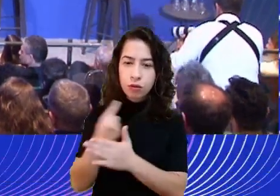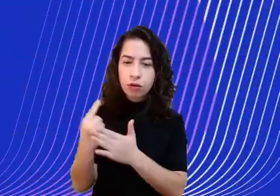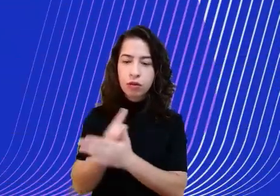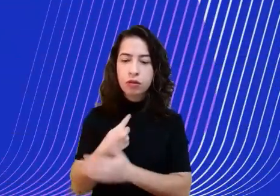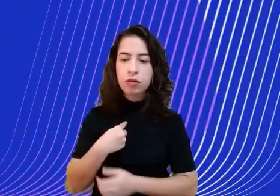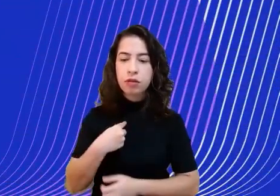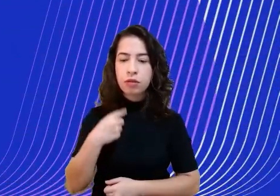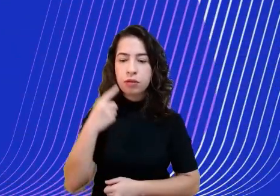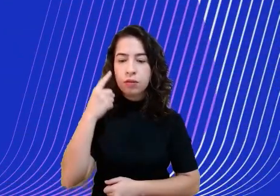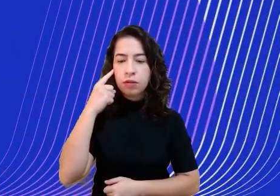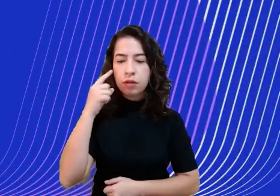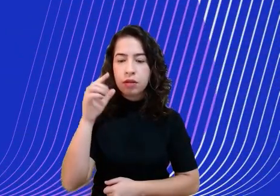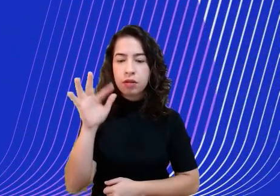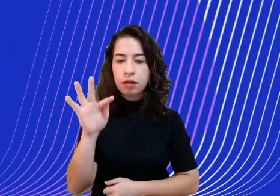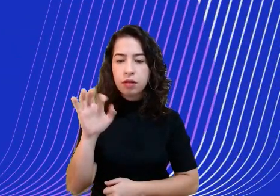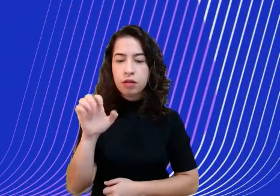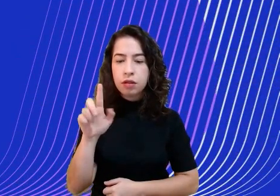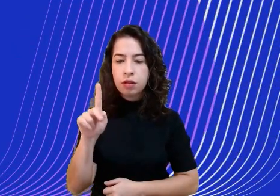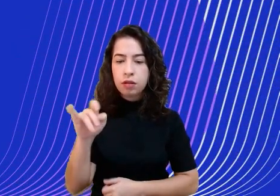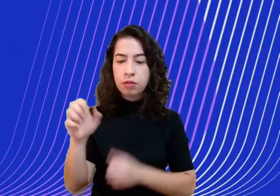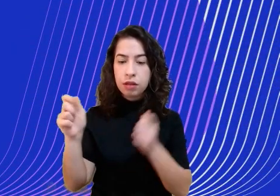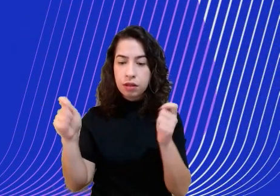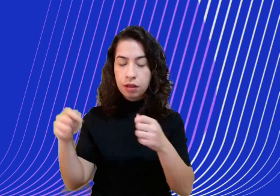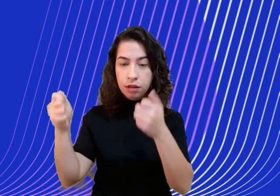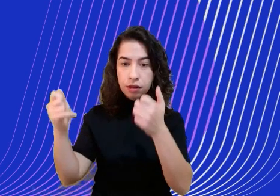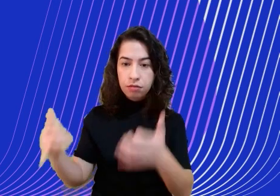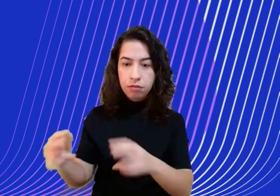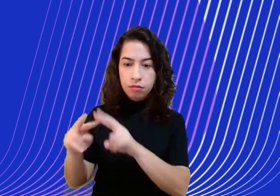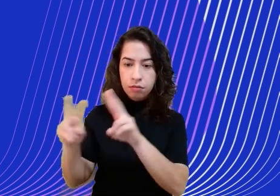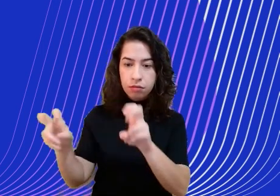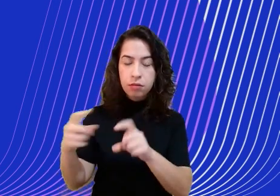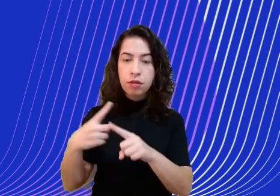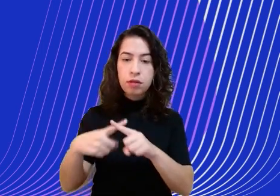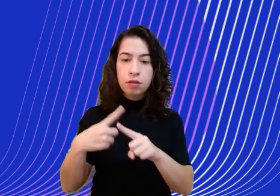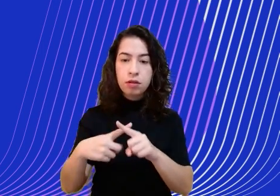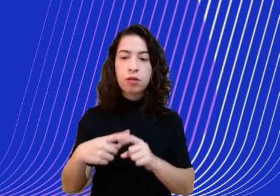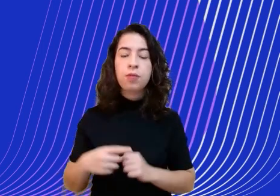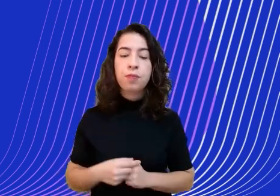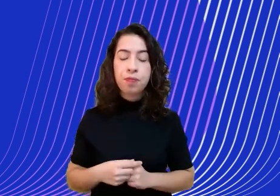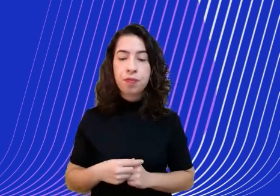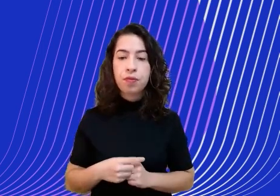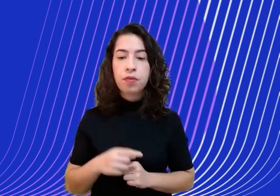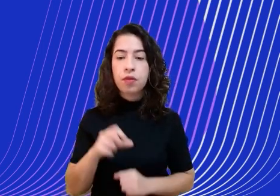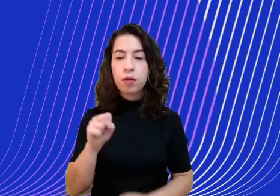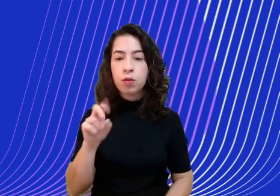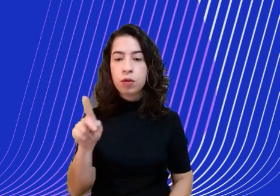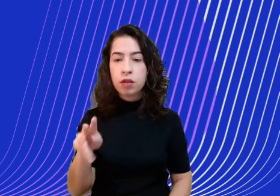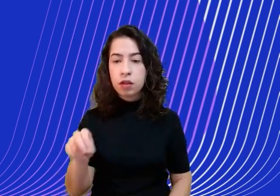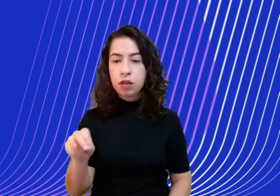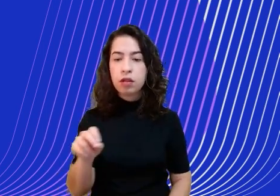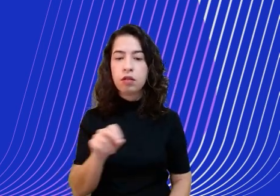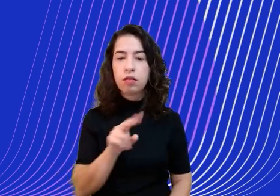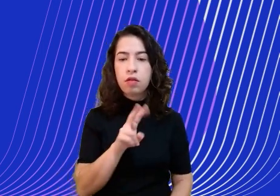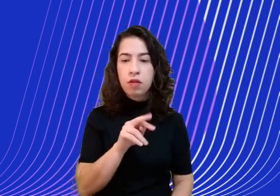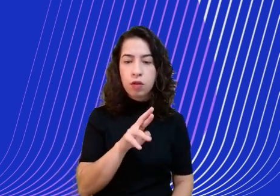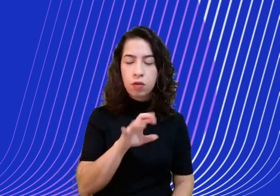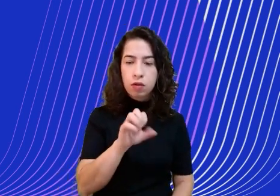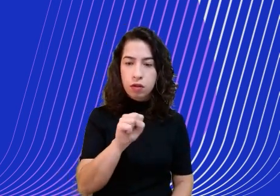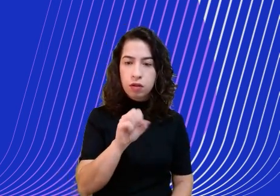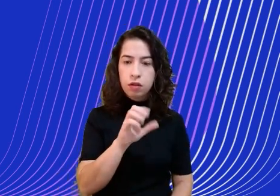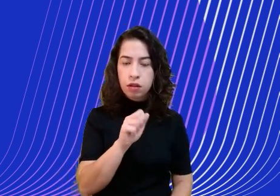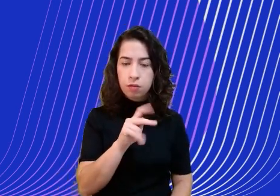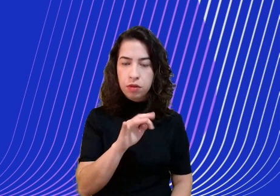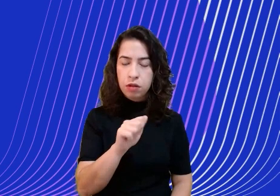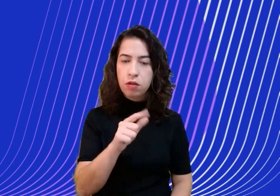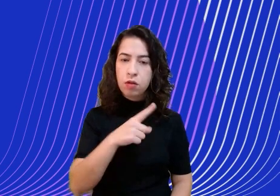and Felipe could talk more, because the corporate venture capital and Suzano have to offer